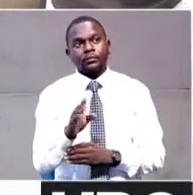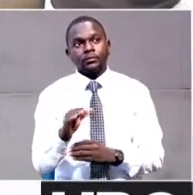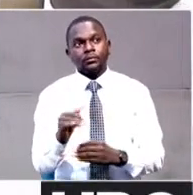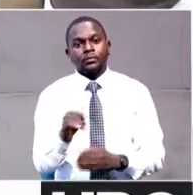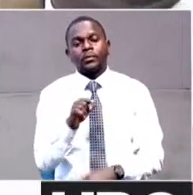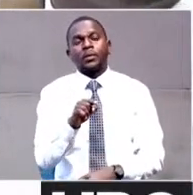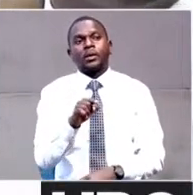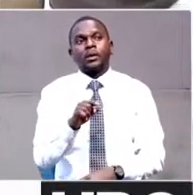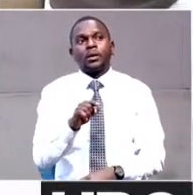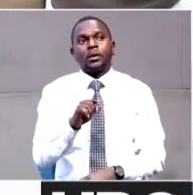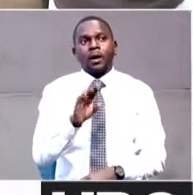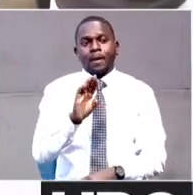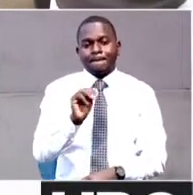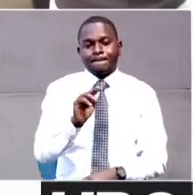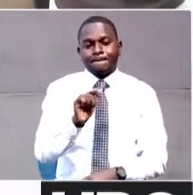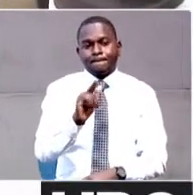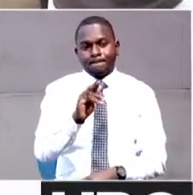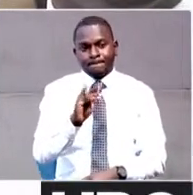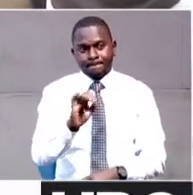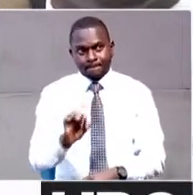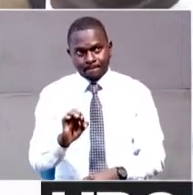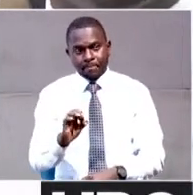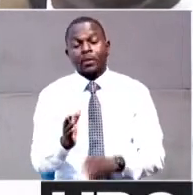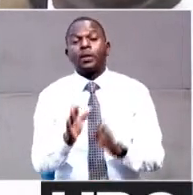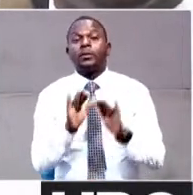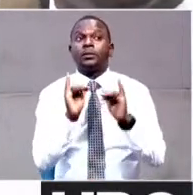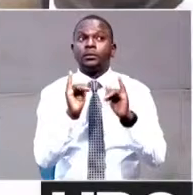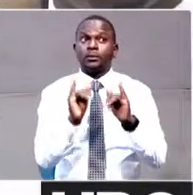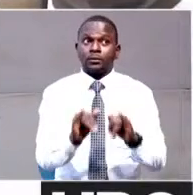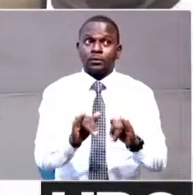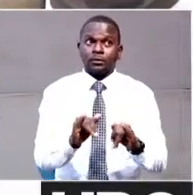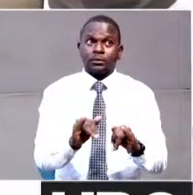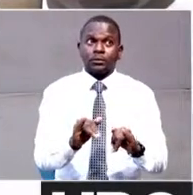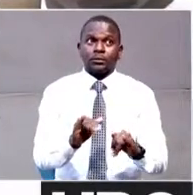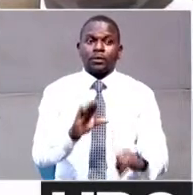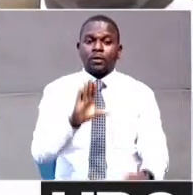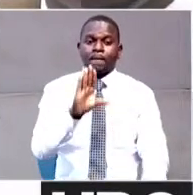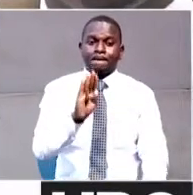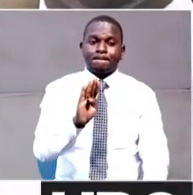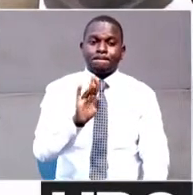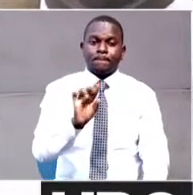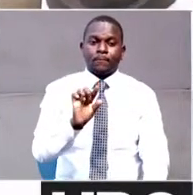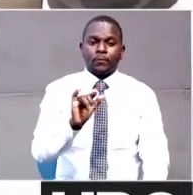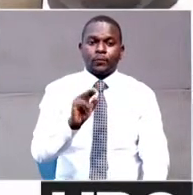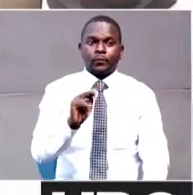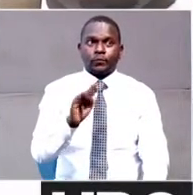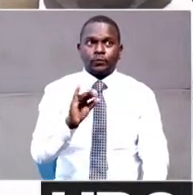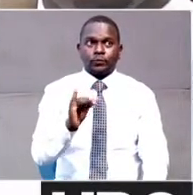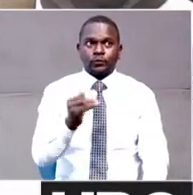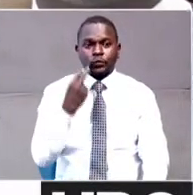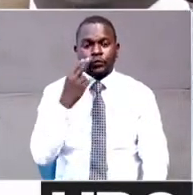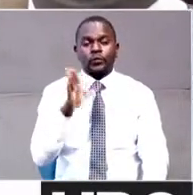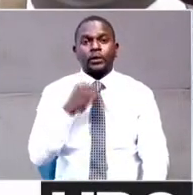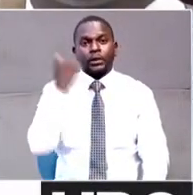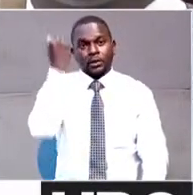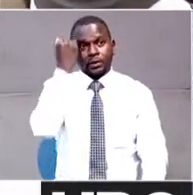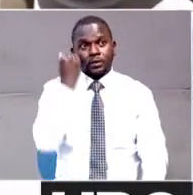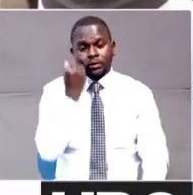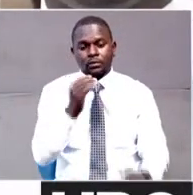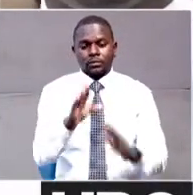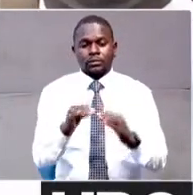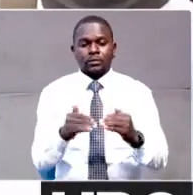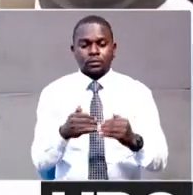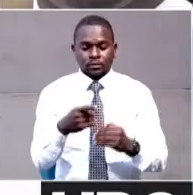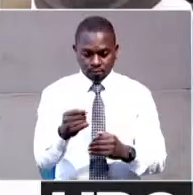Malema Bidizi drops out of this case, I will remain with Teddy Naruswa Bujingo, whom I've seen around in court. So we can remain